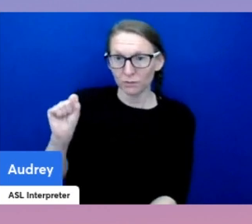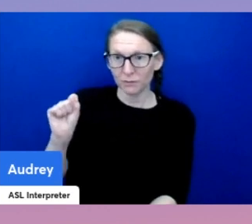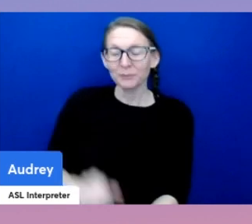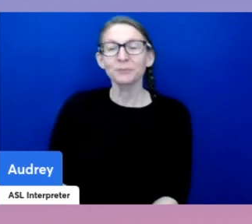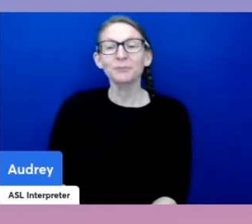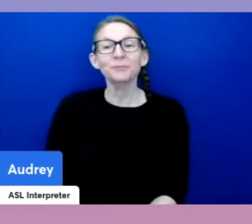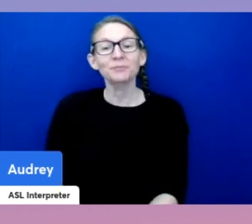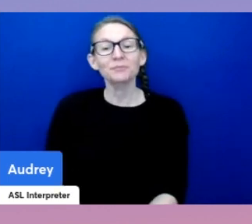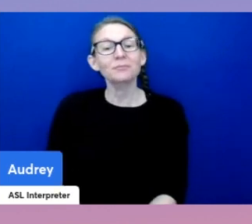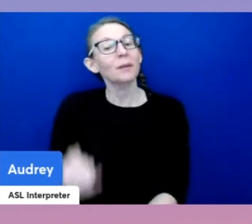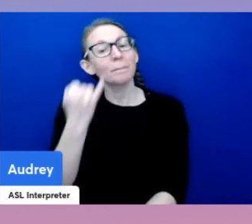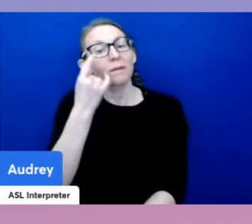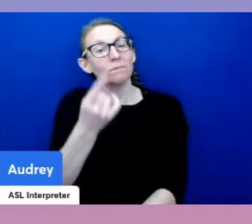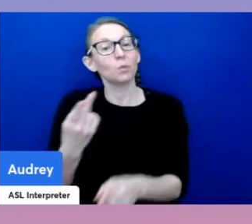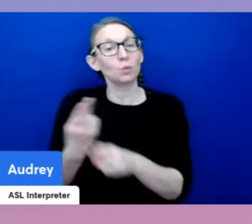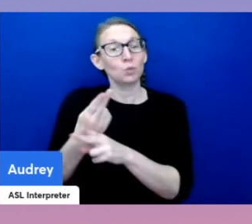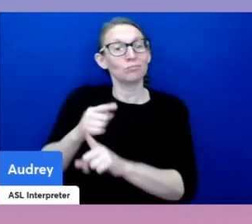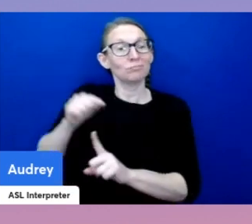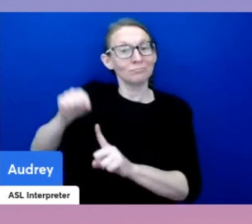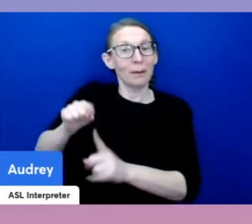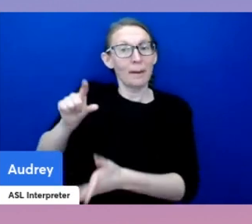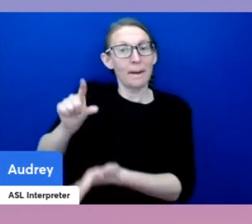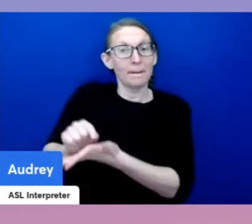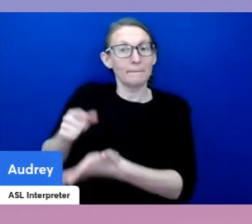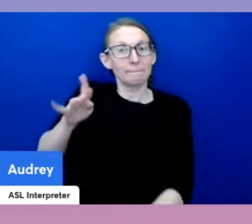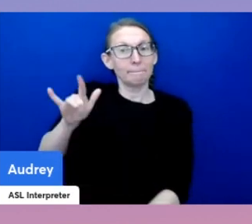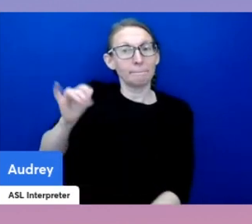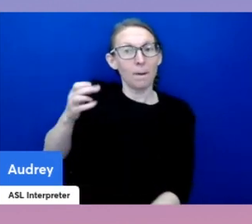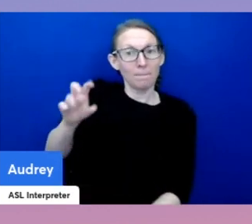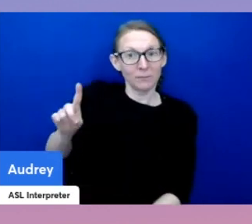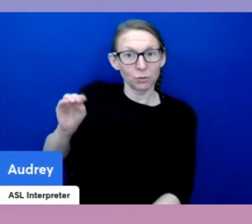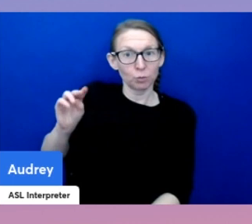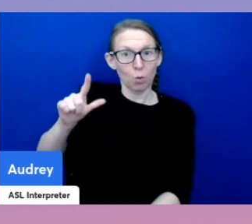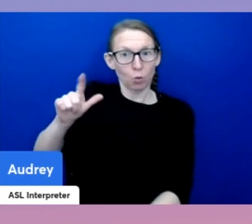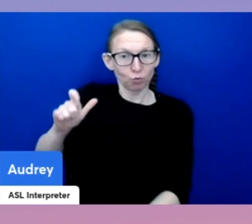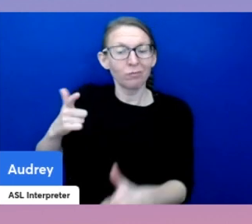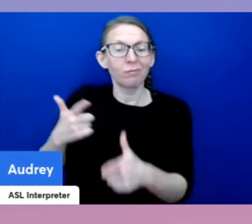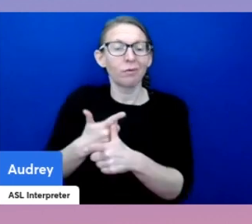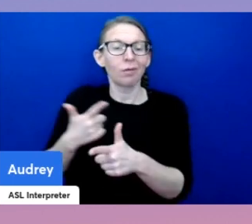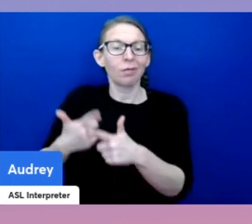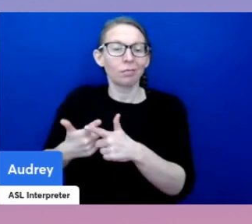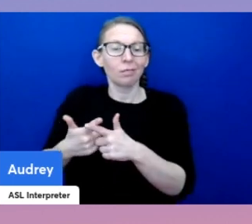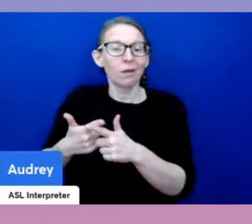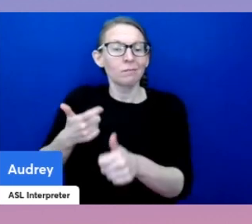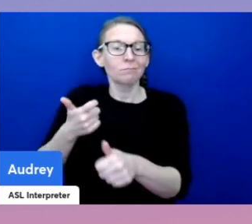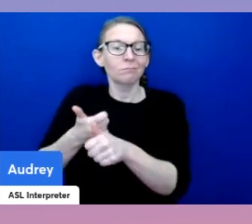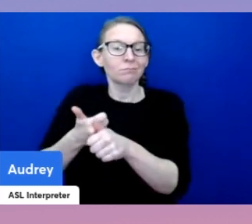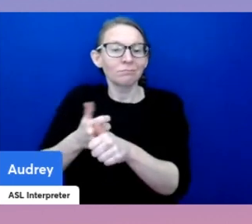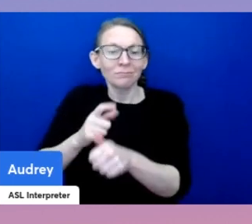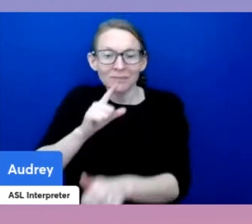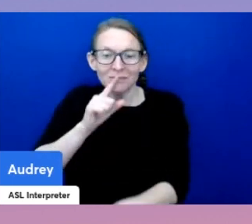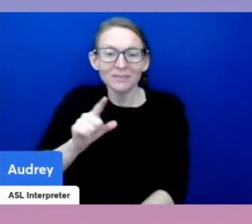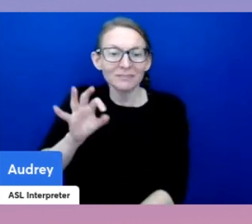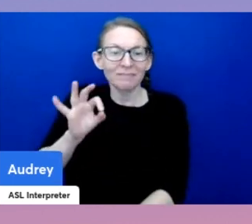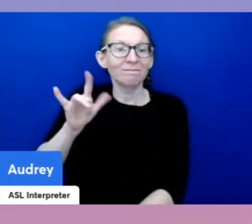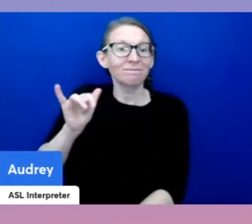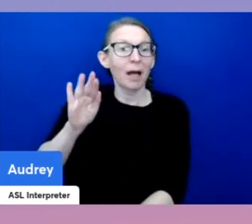you use the publish modules, usually it will be available in